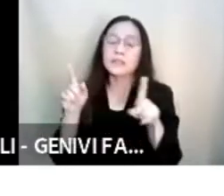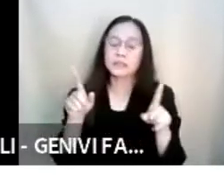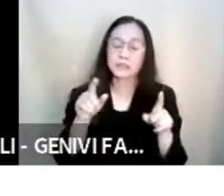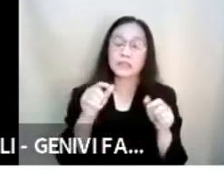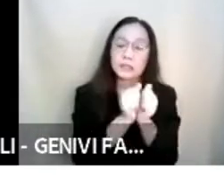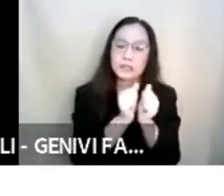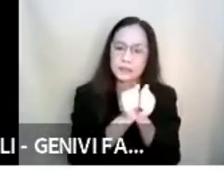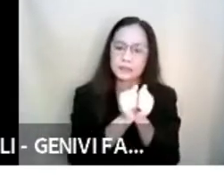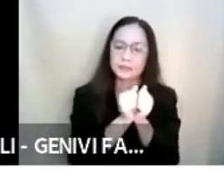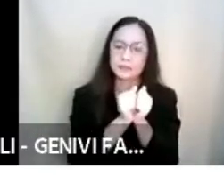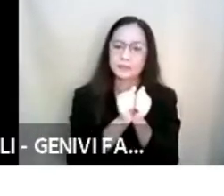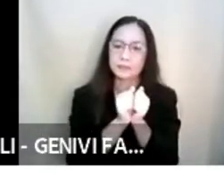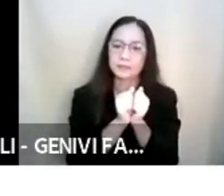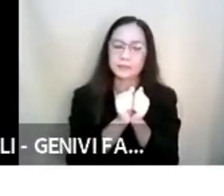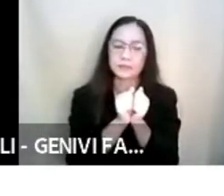yan sa